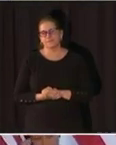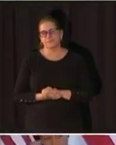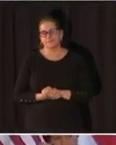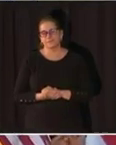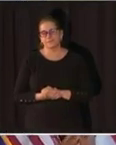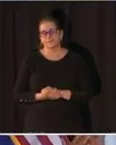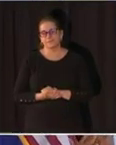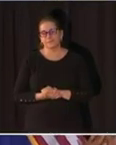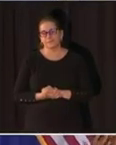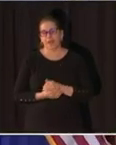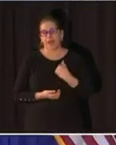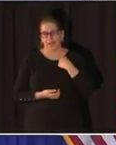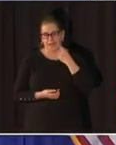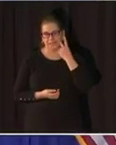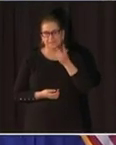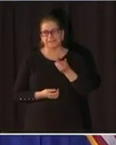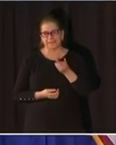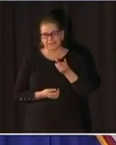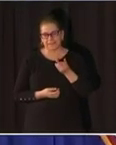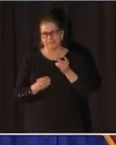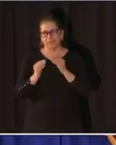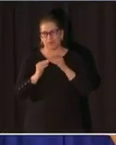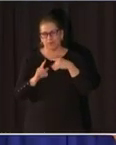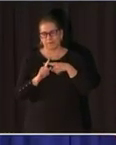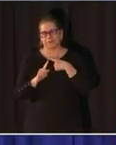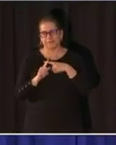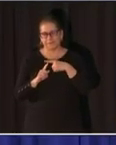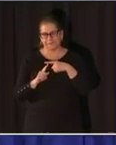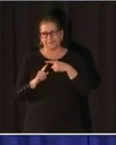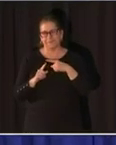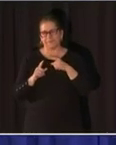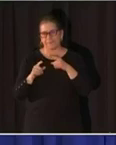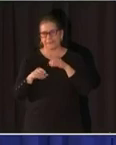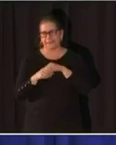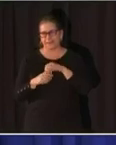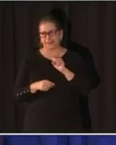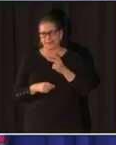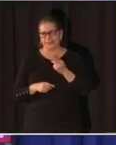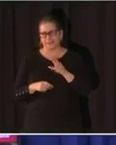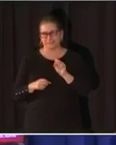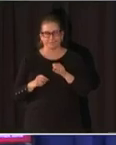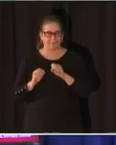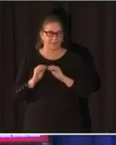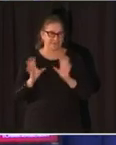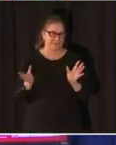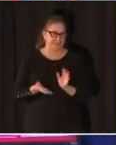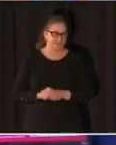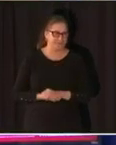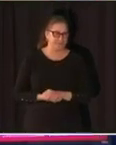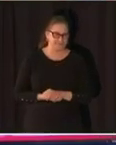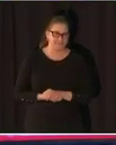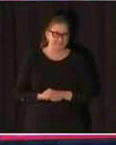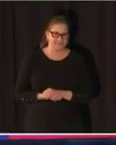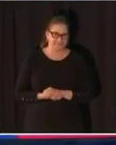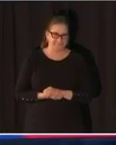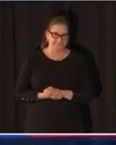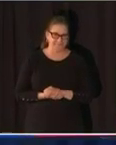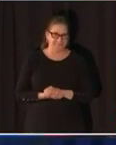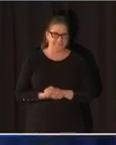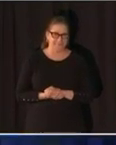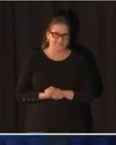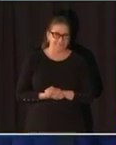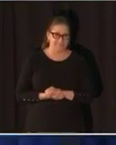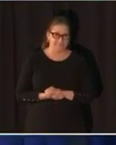of cases, so that would be logical how that happens. In every case where we can create space in the shelters, we're doing